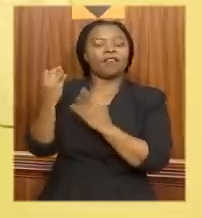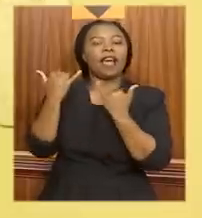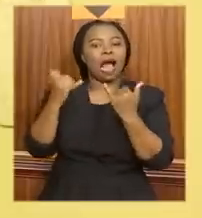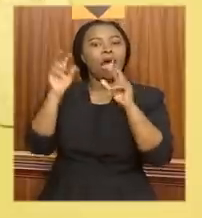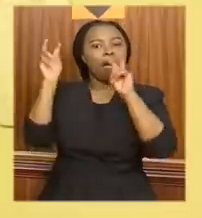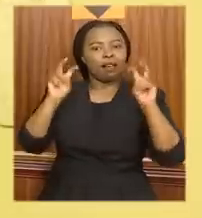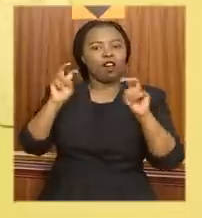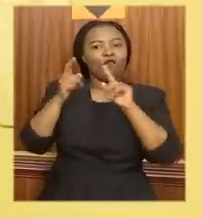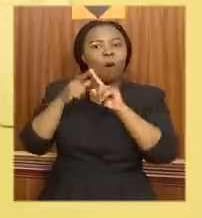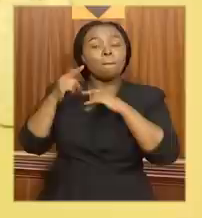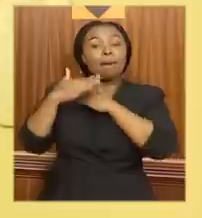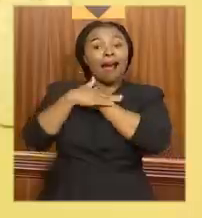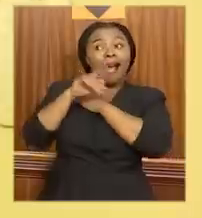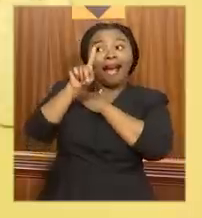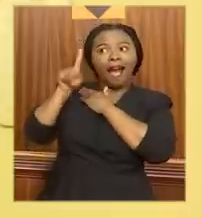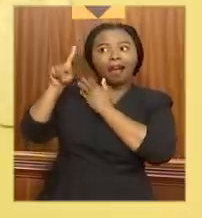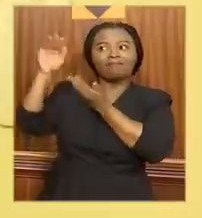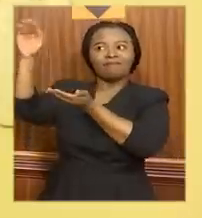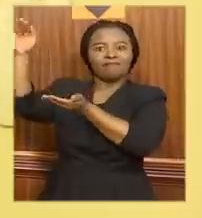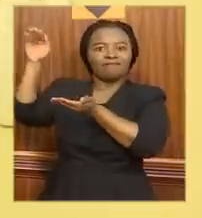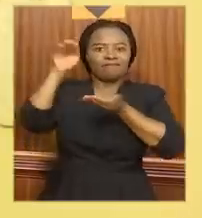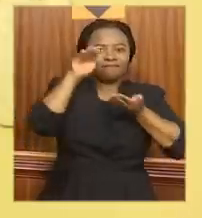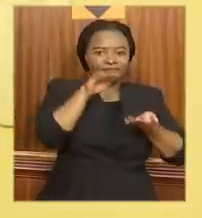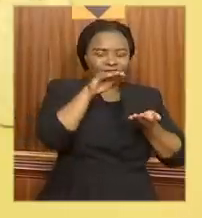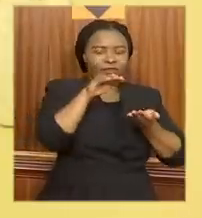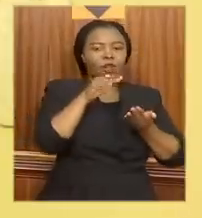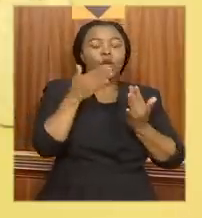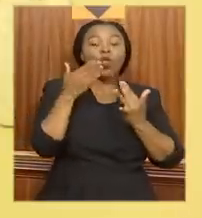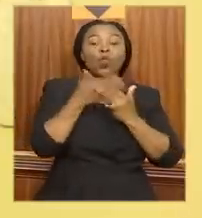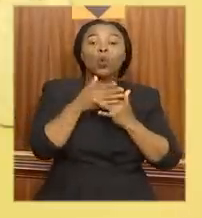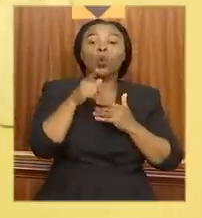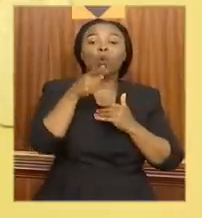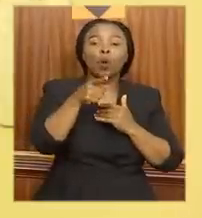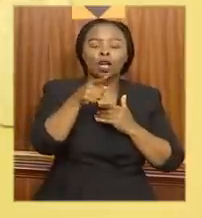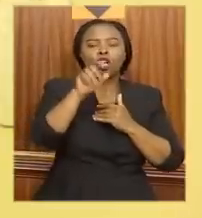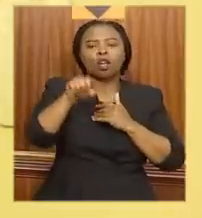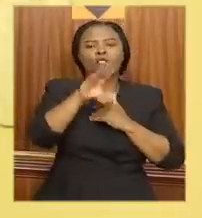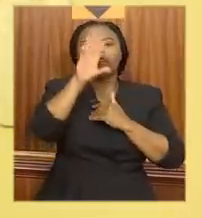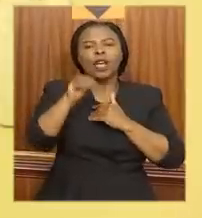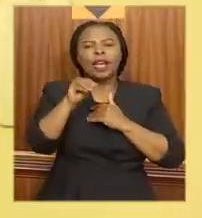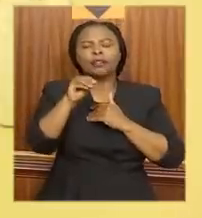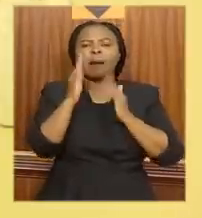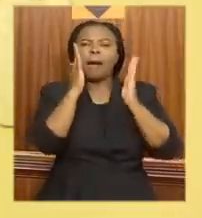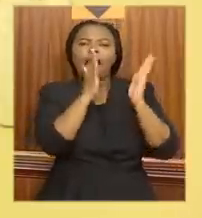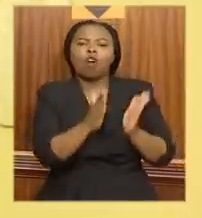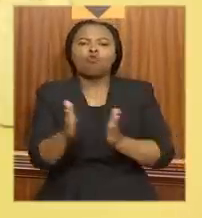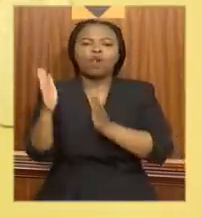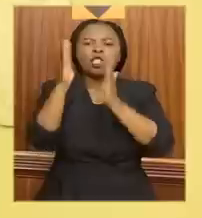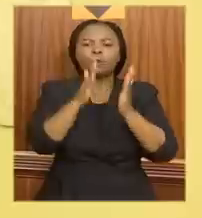power from these countries through the Southern African Power Pool arrangement.